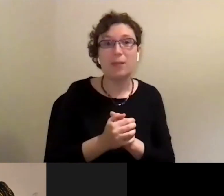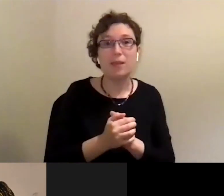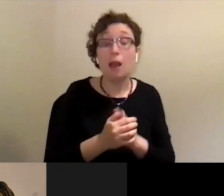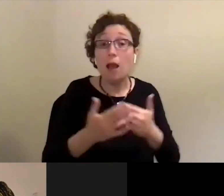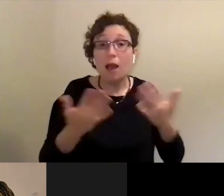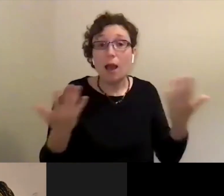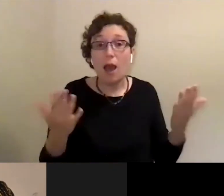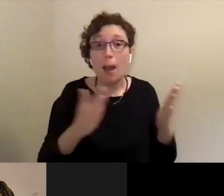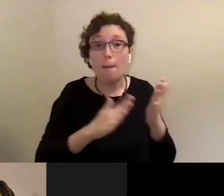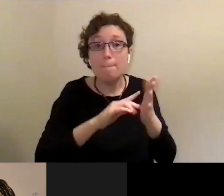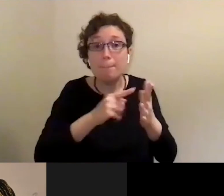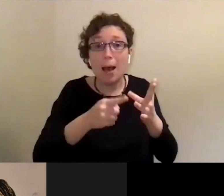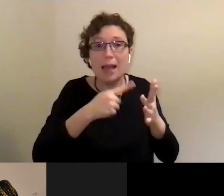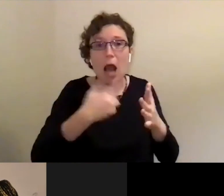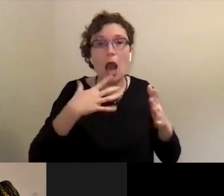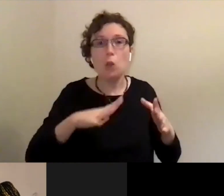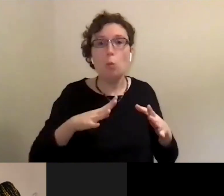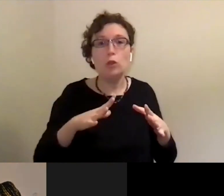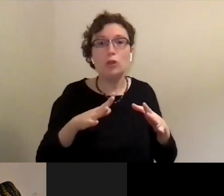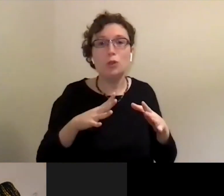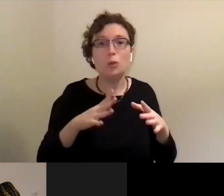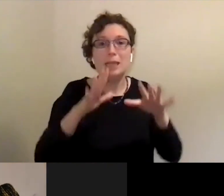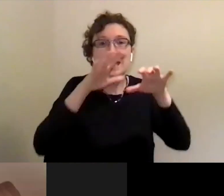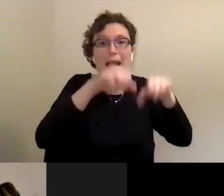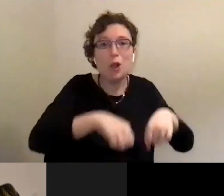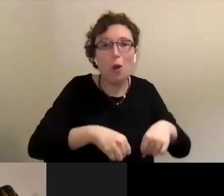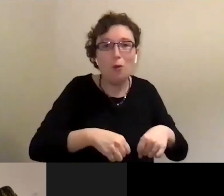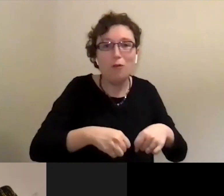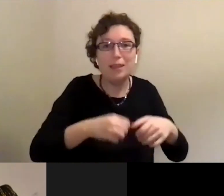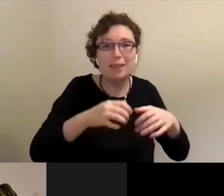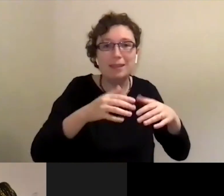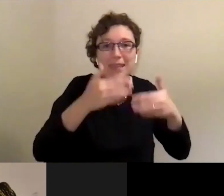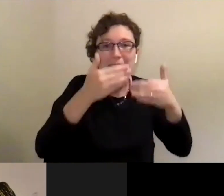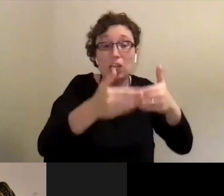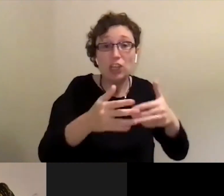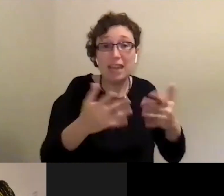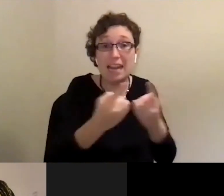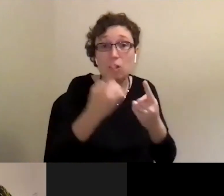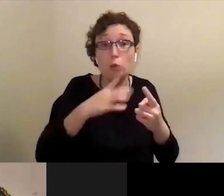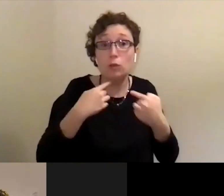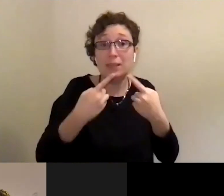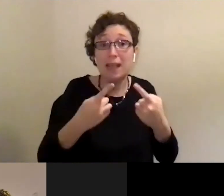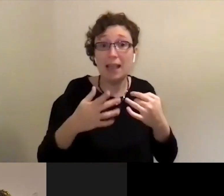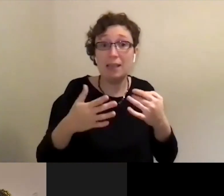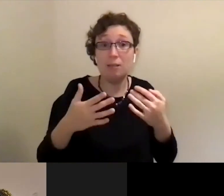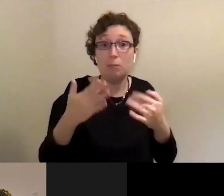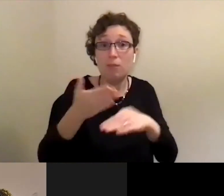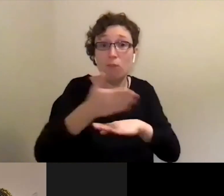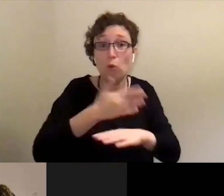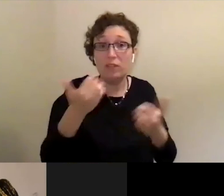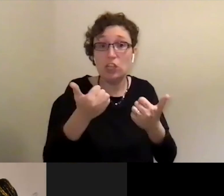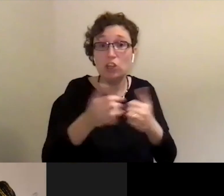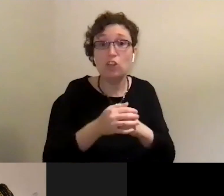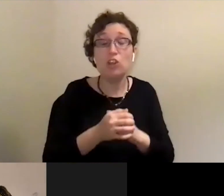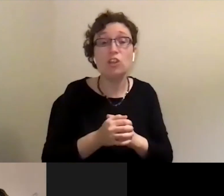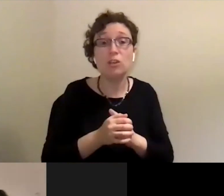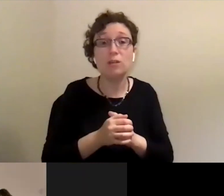to have the last word, Maia, do you want to say anything to finish off? Yeah, what does that say? Please set up